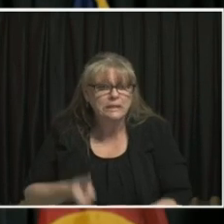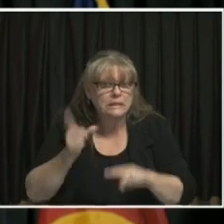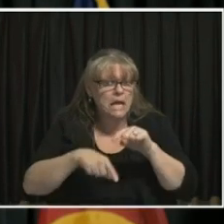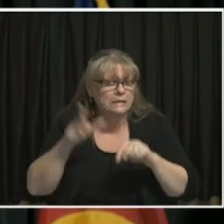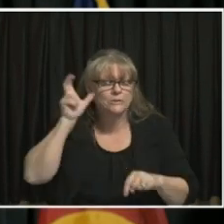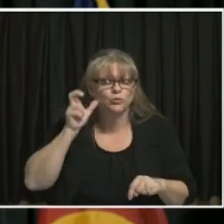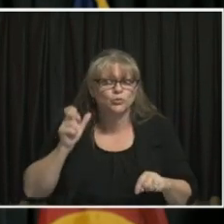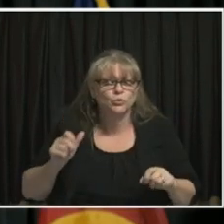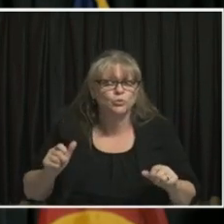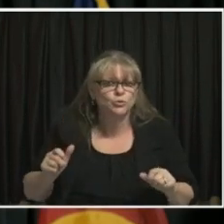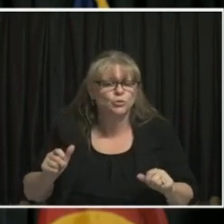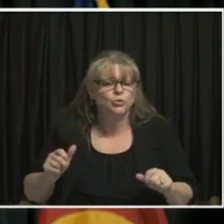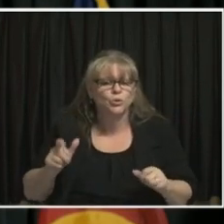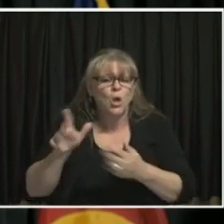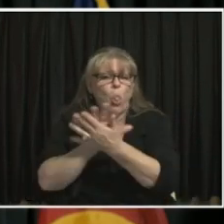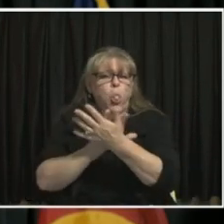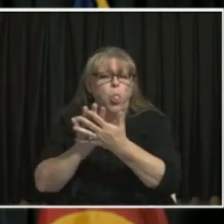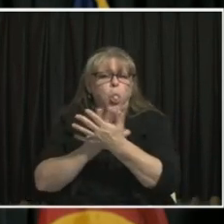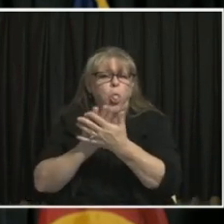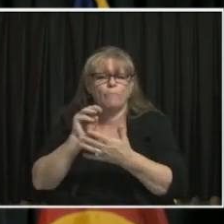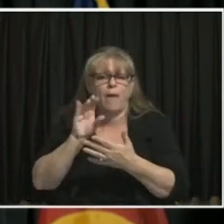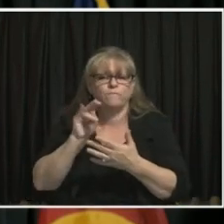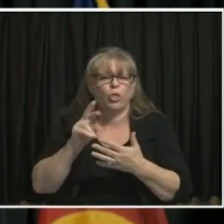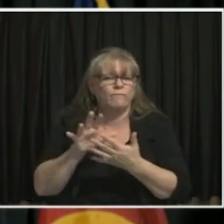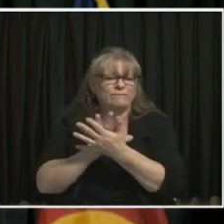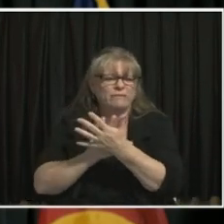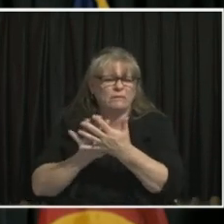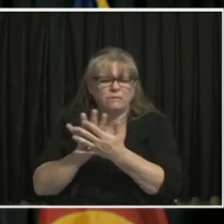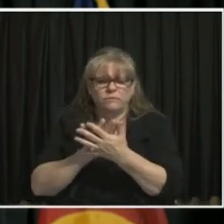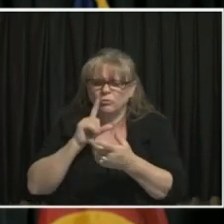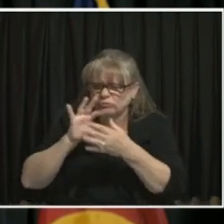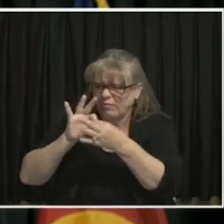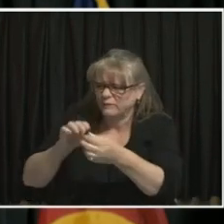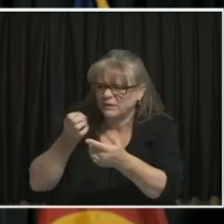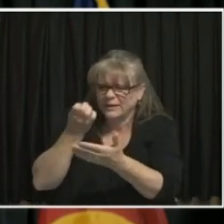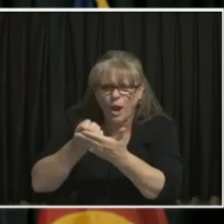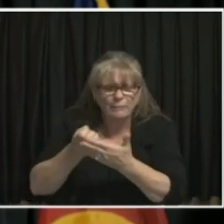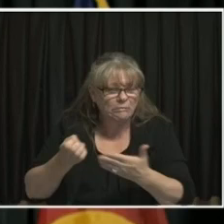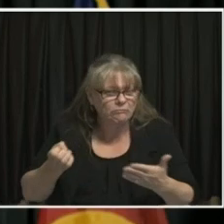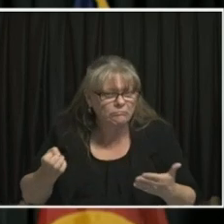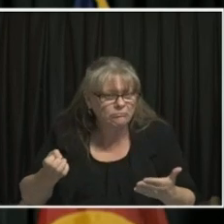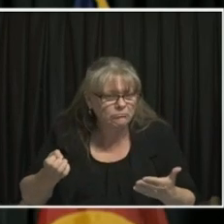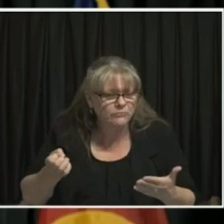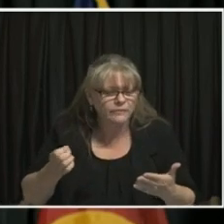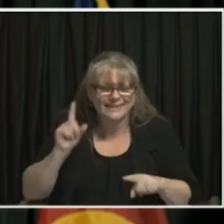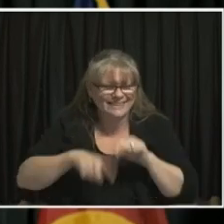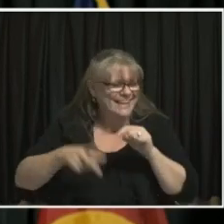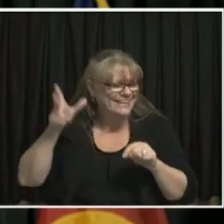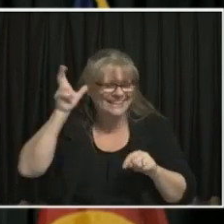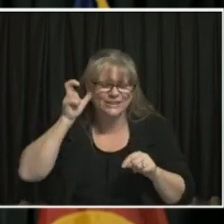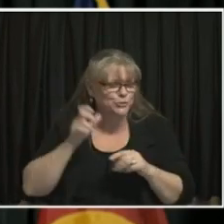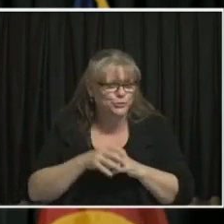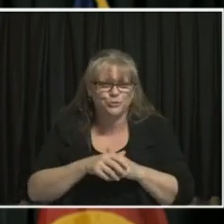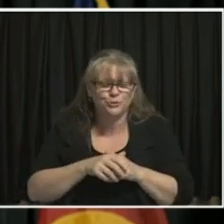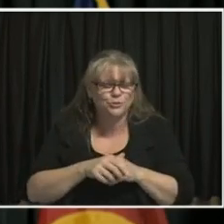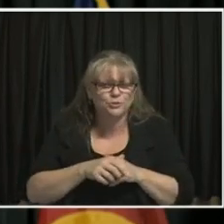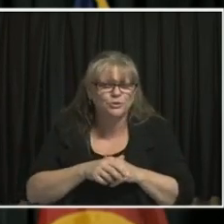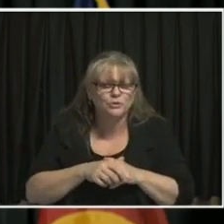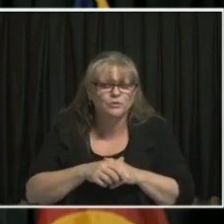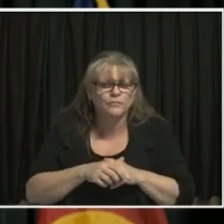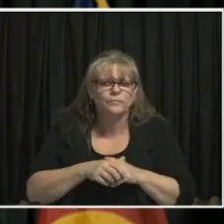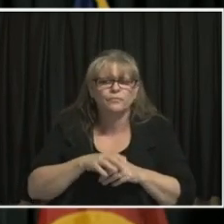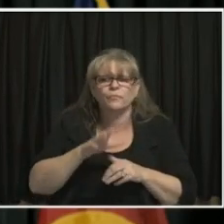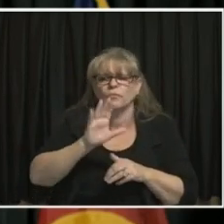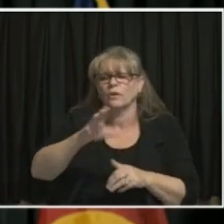this point? Thank you very much, sir. I personally don't think that criminal cases should be pursued. It's up to the local sheriff